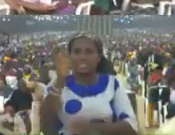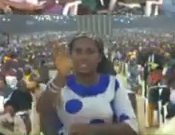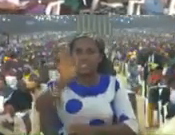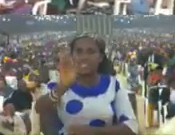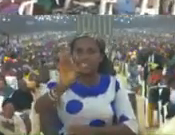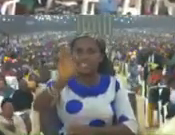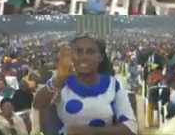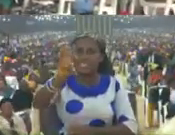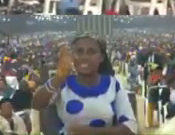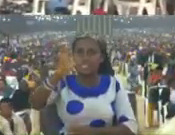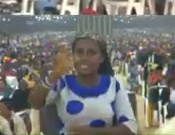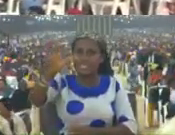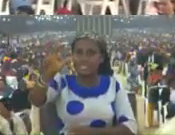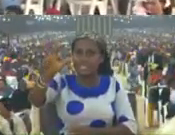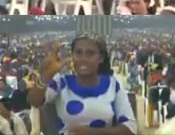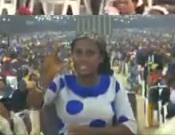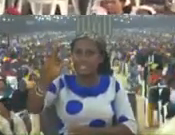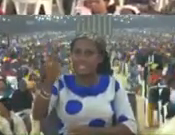1963, in Ondo,